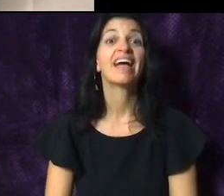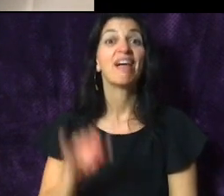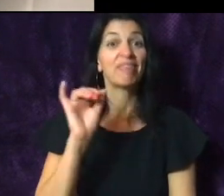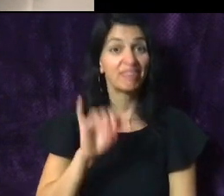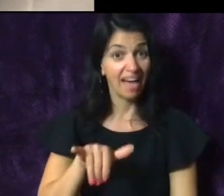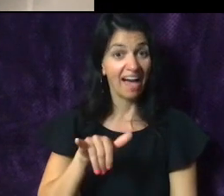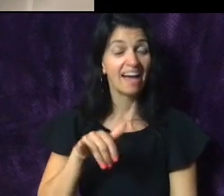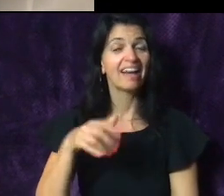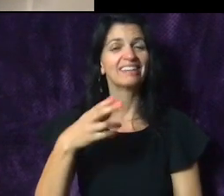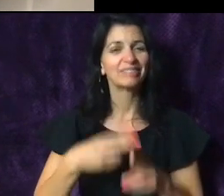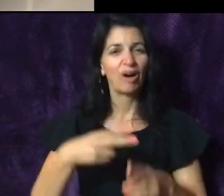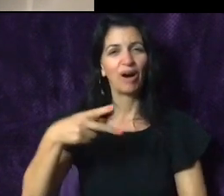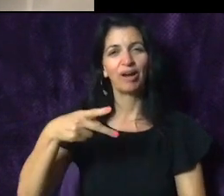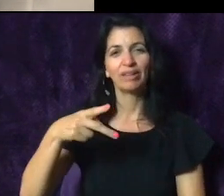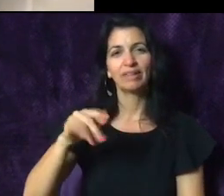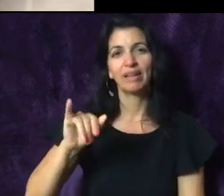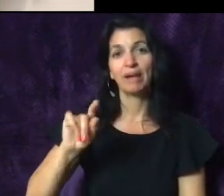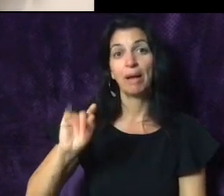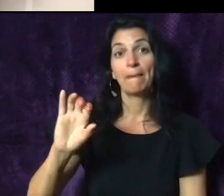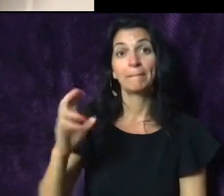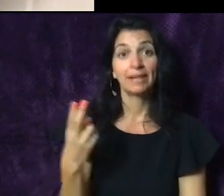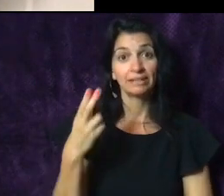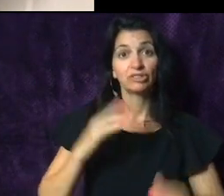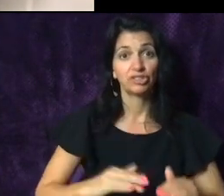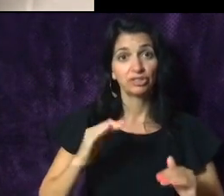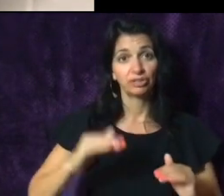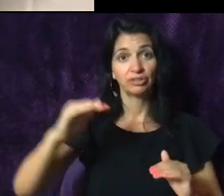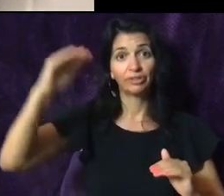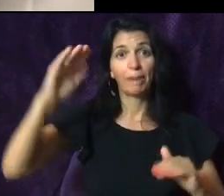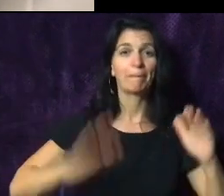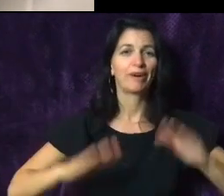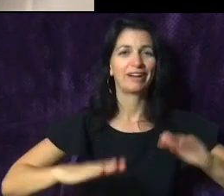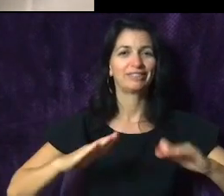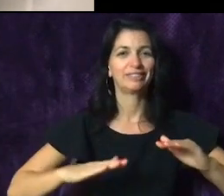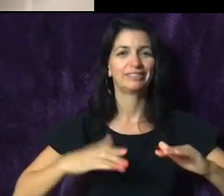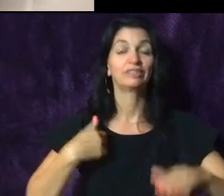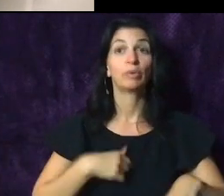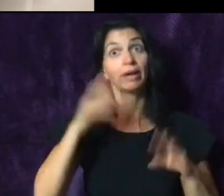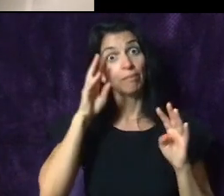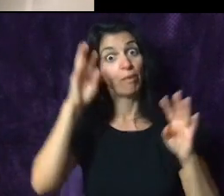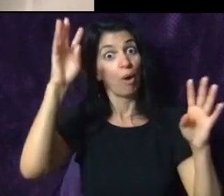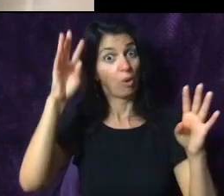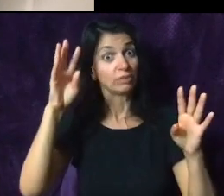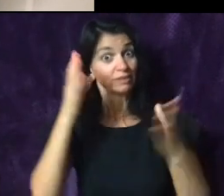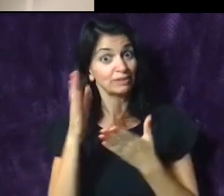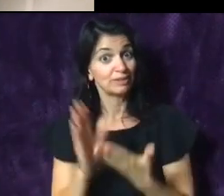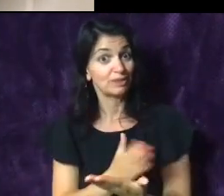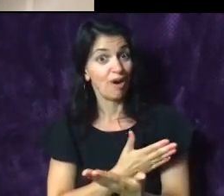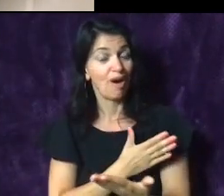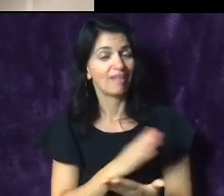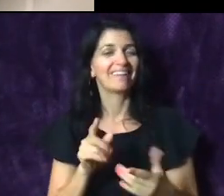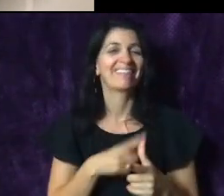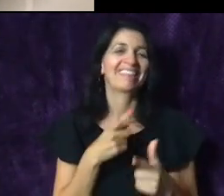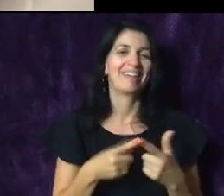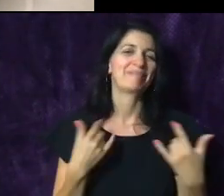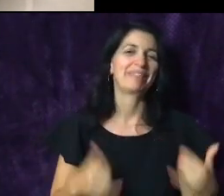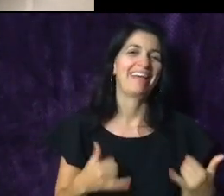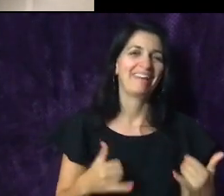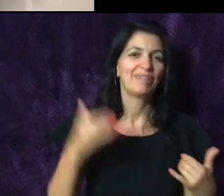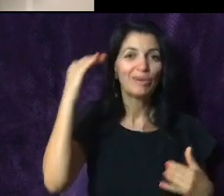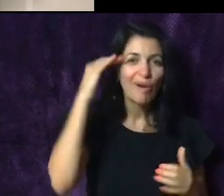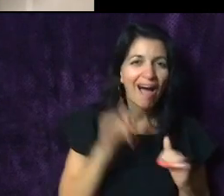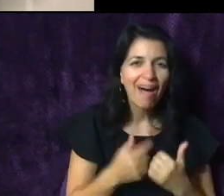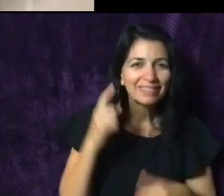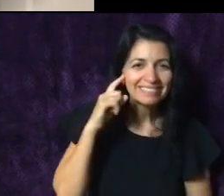is pitched percussion. We've composed a piece and we have played it so we know how it sounds. Maybe we can revise it though. You